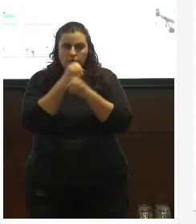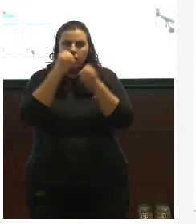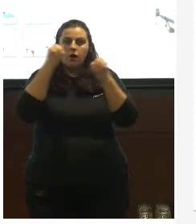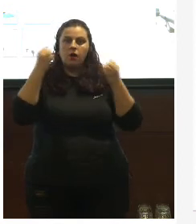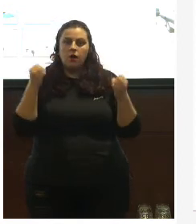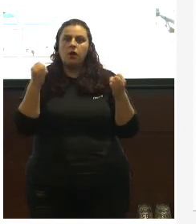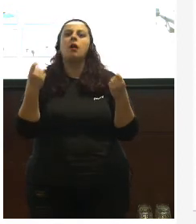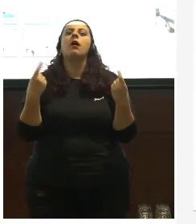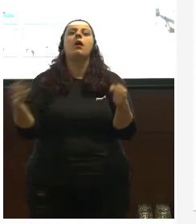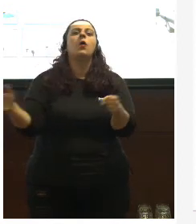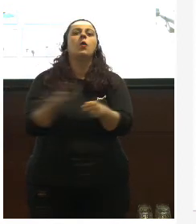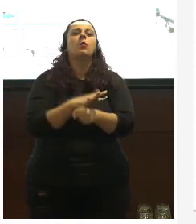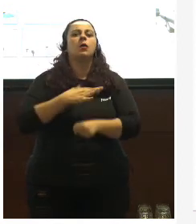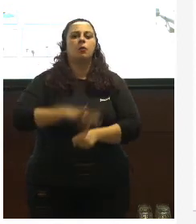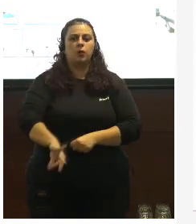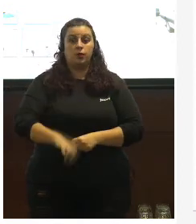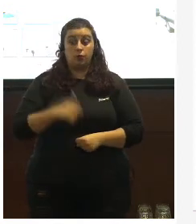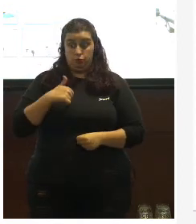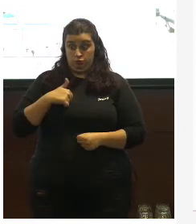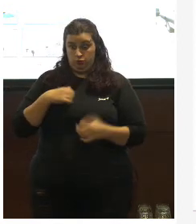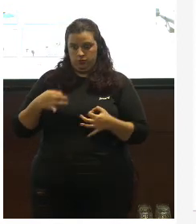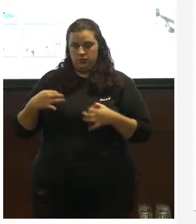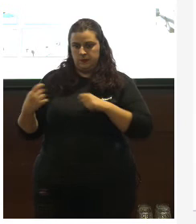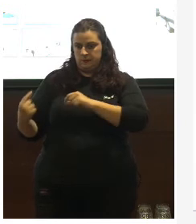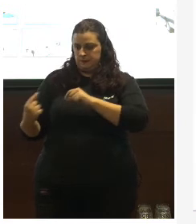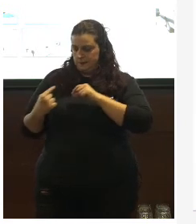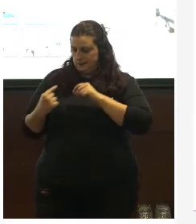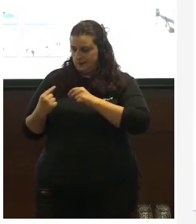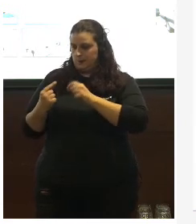tours, and we organized